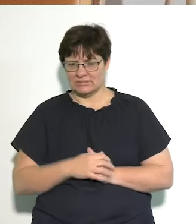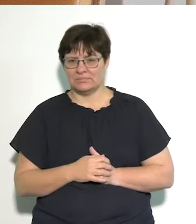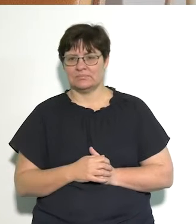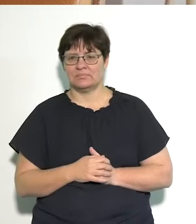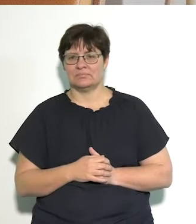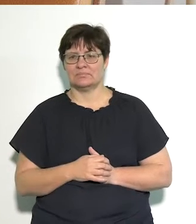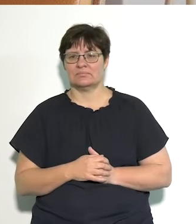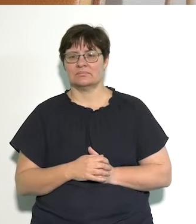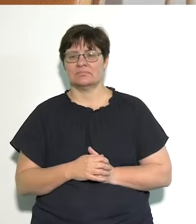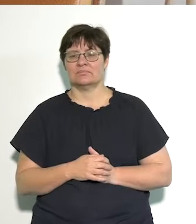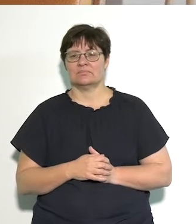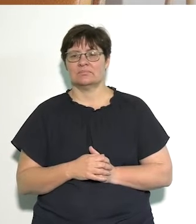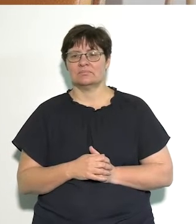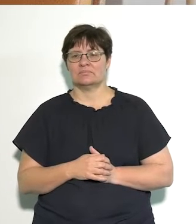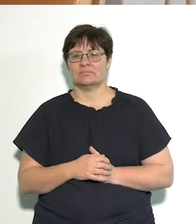with the holes.